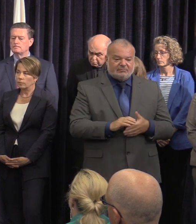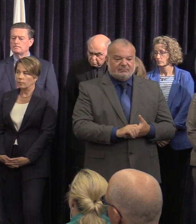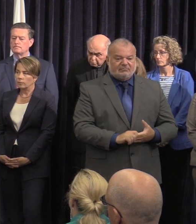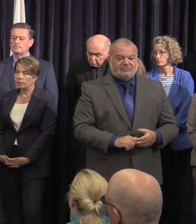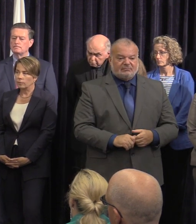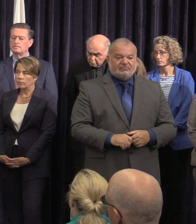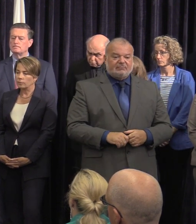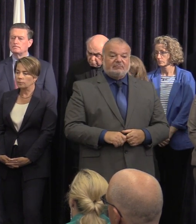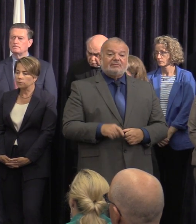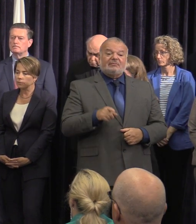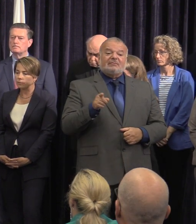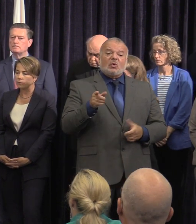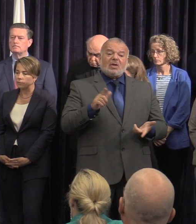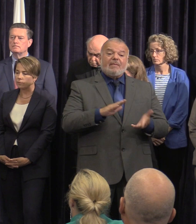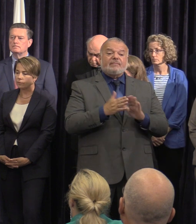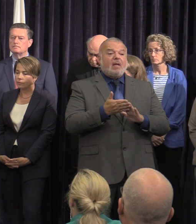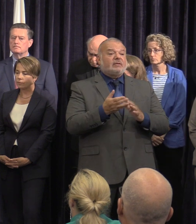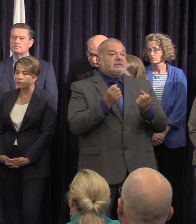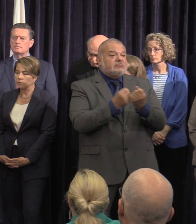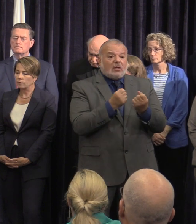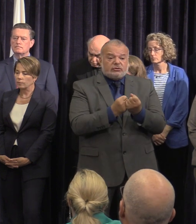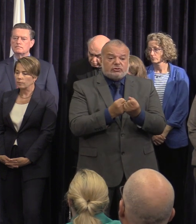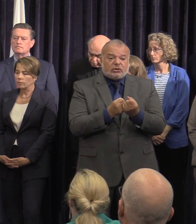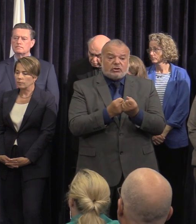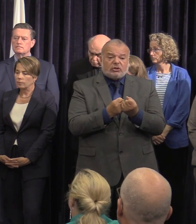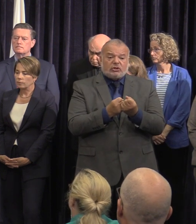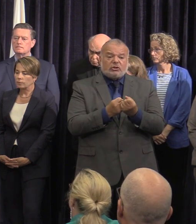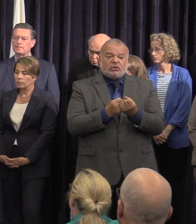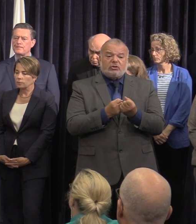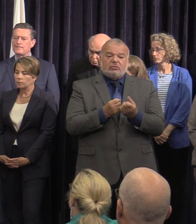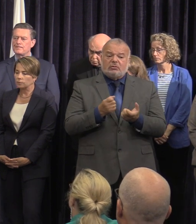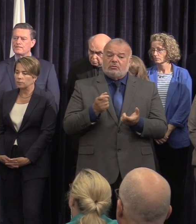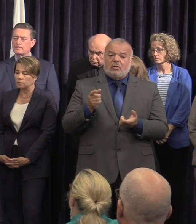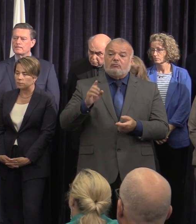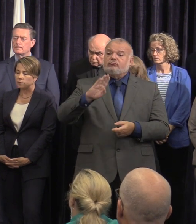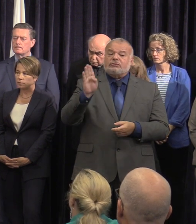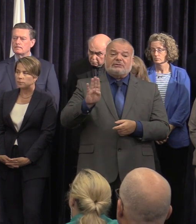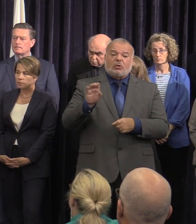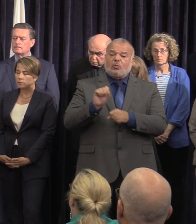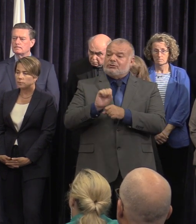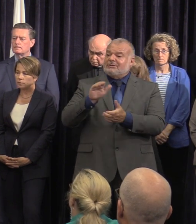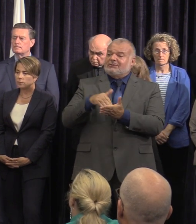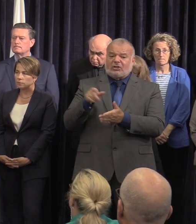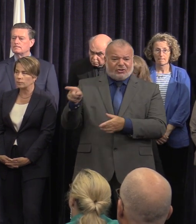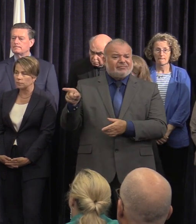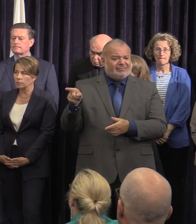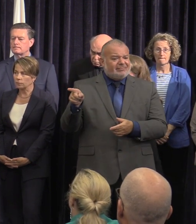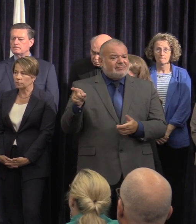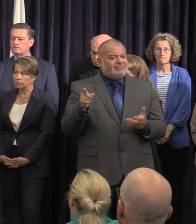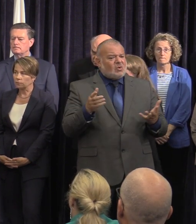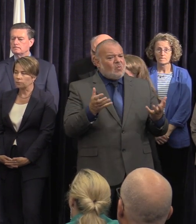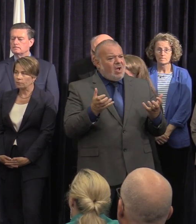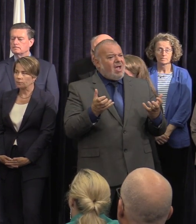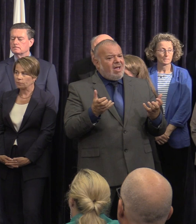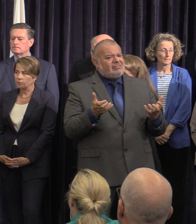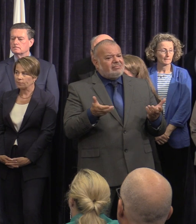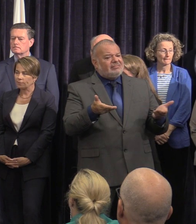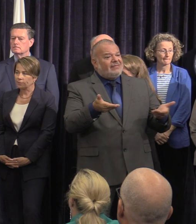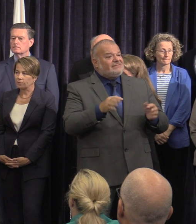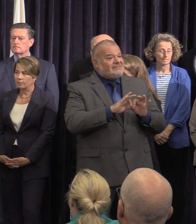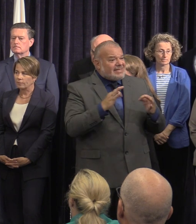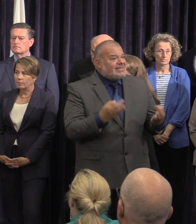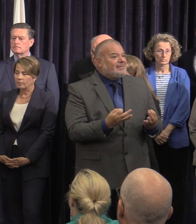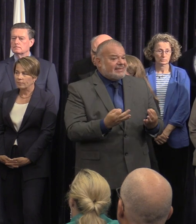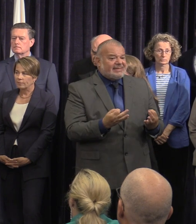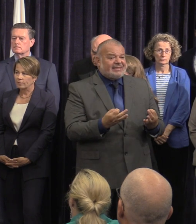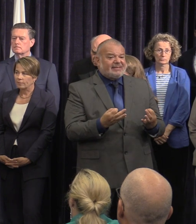sponsor family. You can contact the Brazilian Worker Center for more information on how you can step up if you're willing to have an additional family be part of